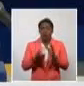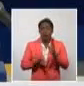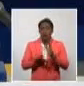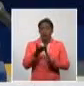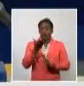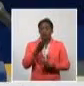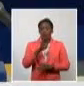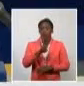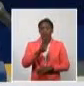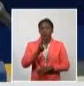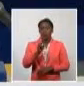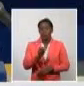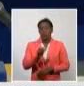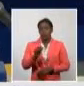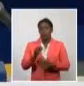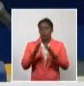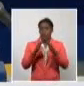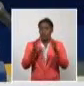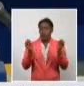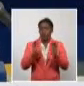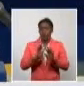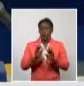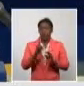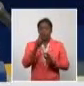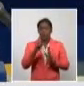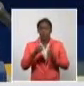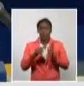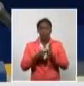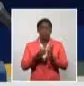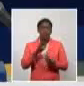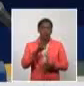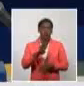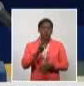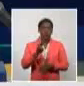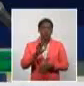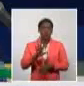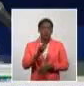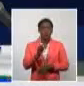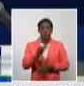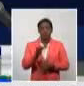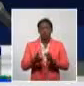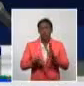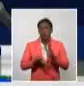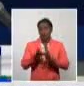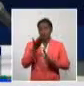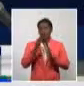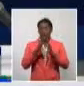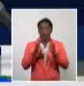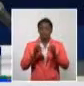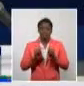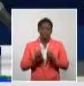1,425 patients of all the diagnosed cases in our country, which is